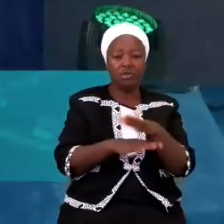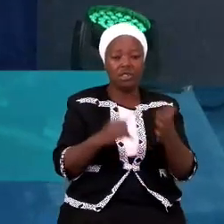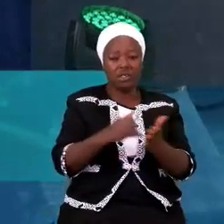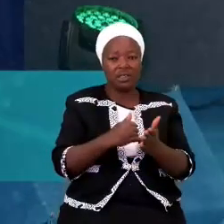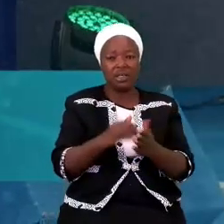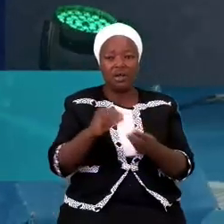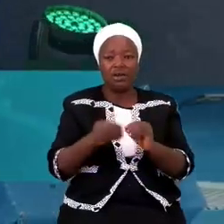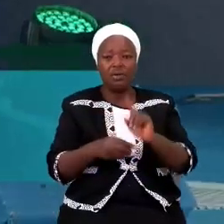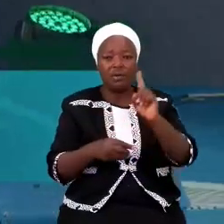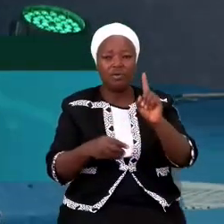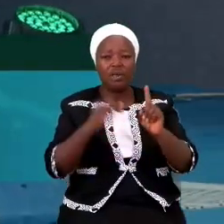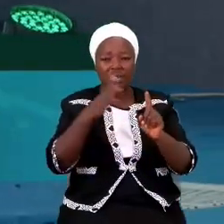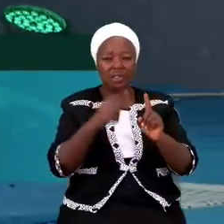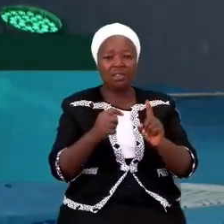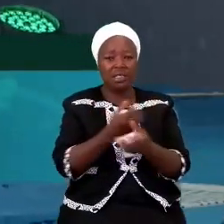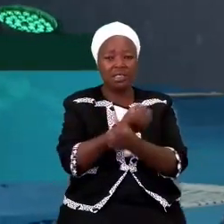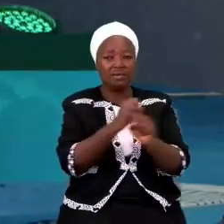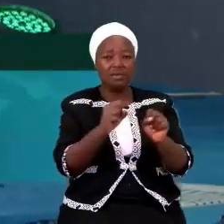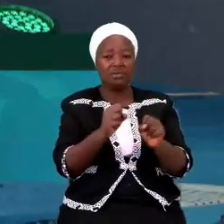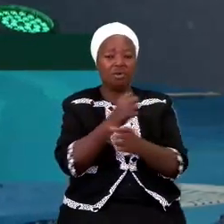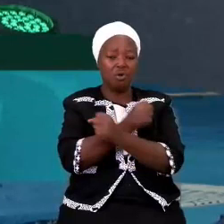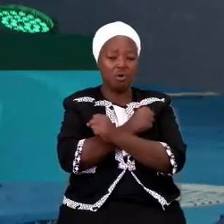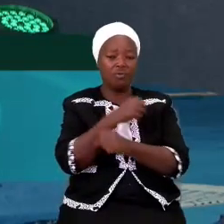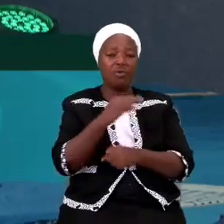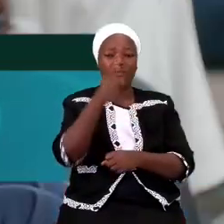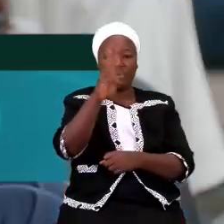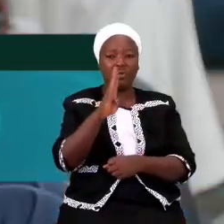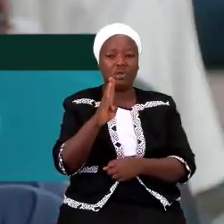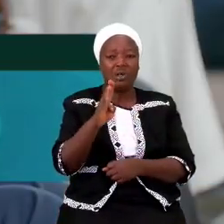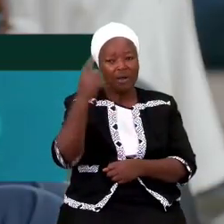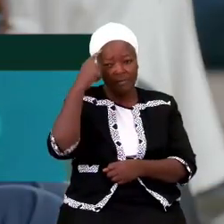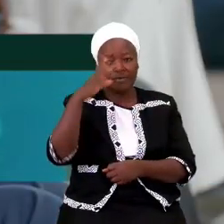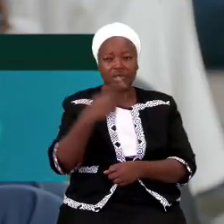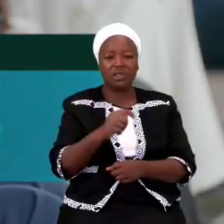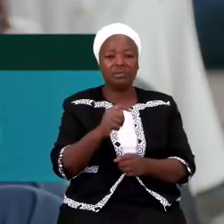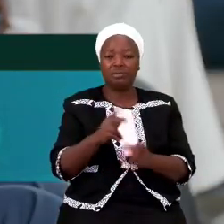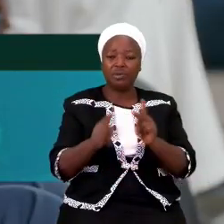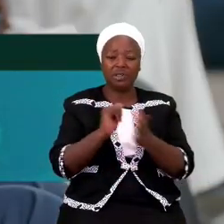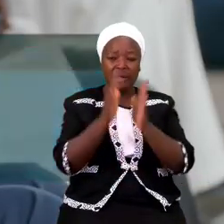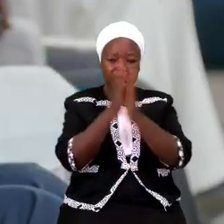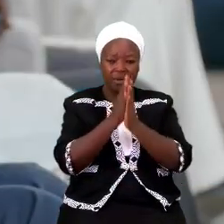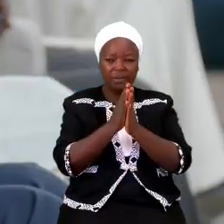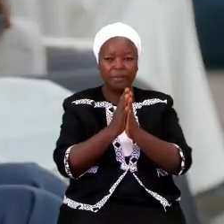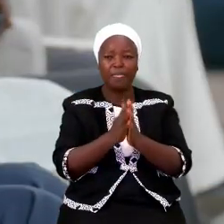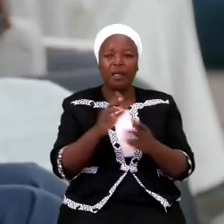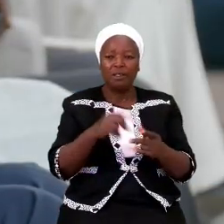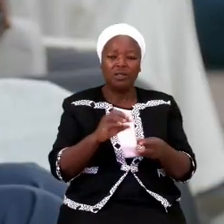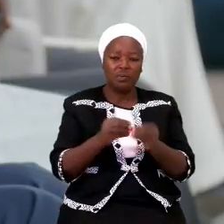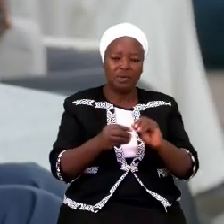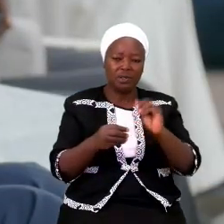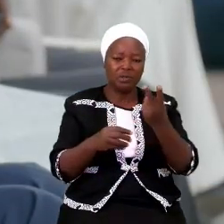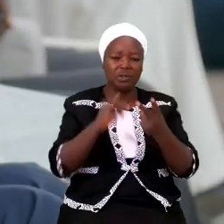two is the restoring love of God for the prodigal. Number three is the